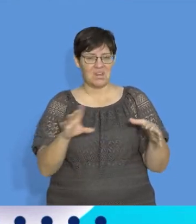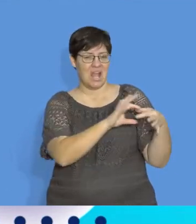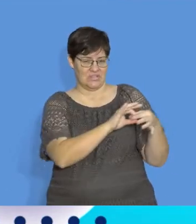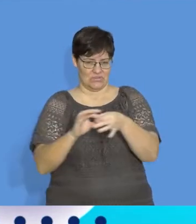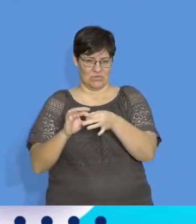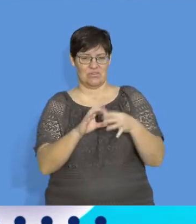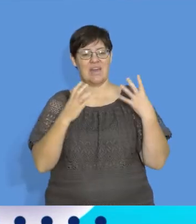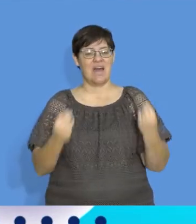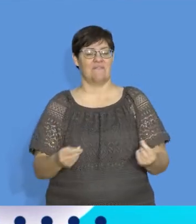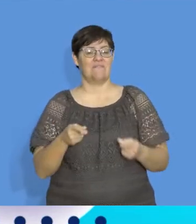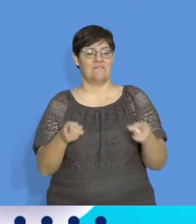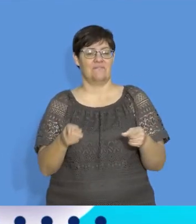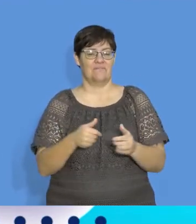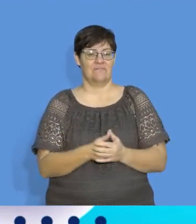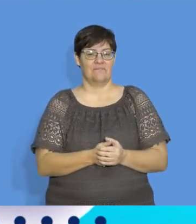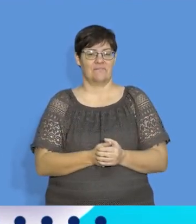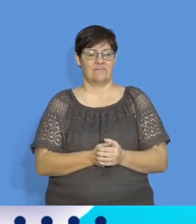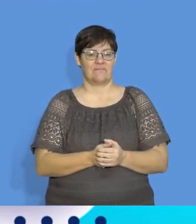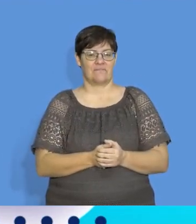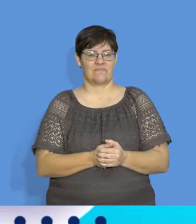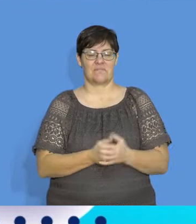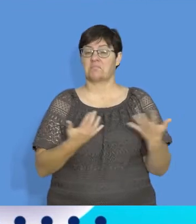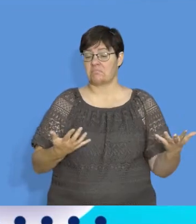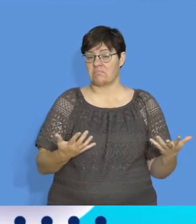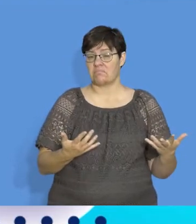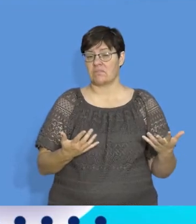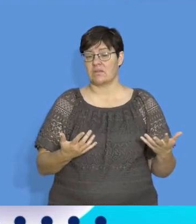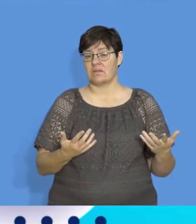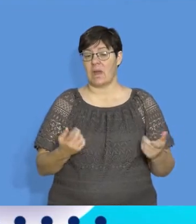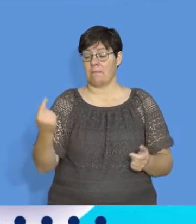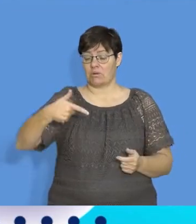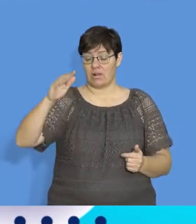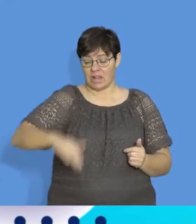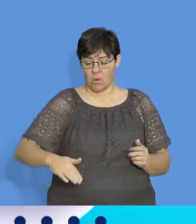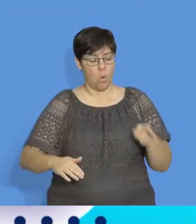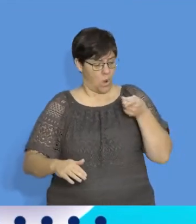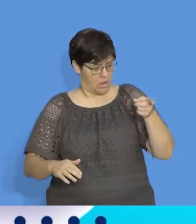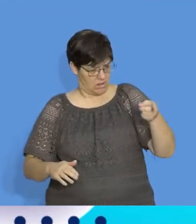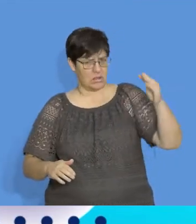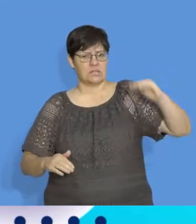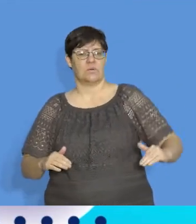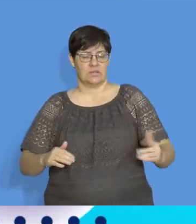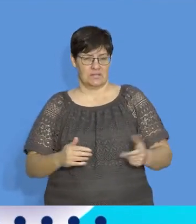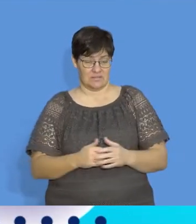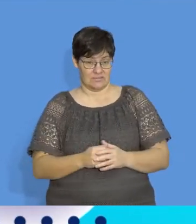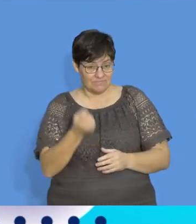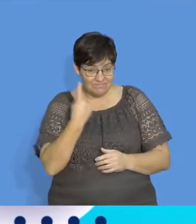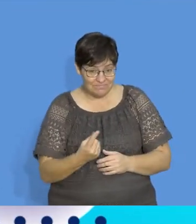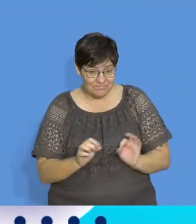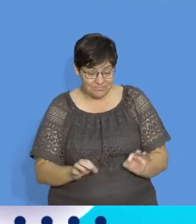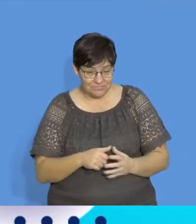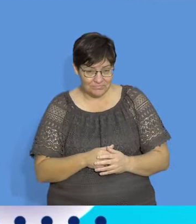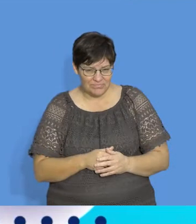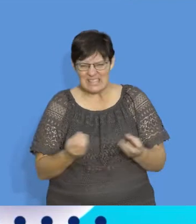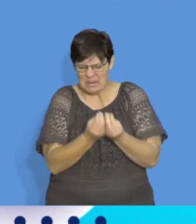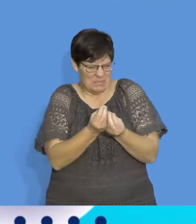association between those two variables. Okay. Usually if petrol price goes down, it's because of the oil price. Are we all together?